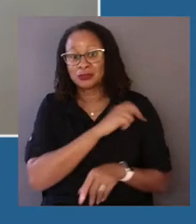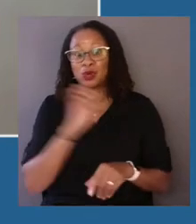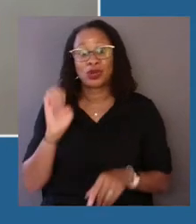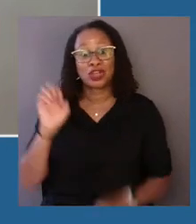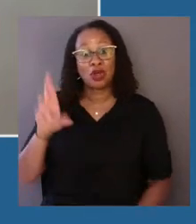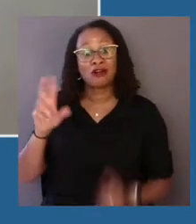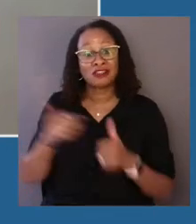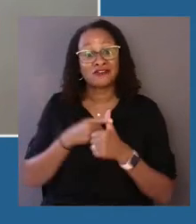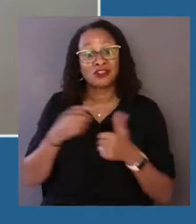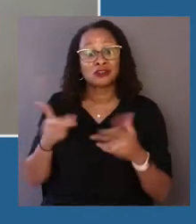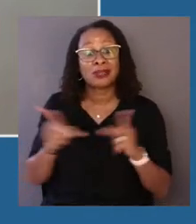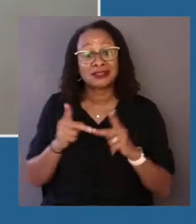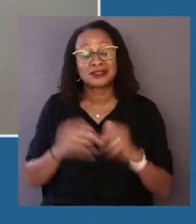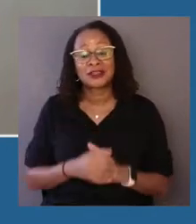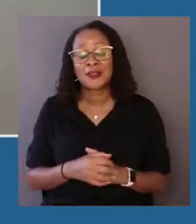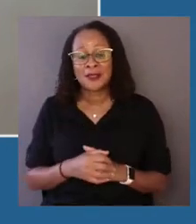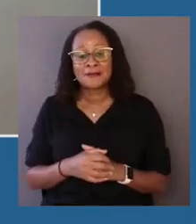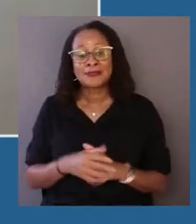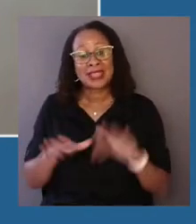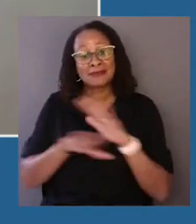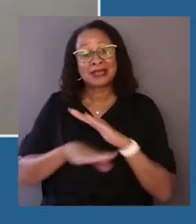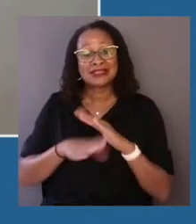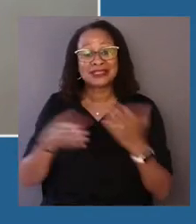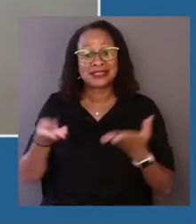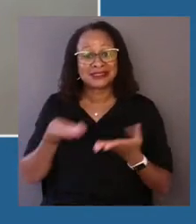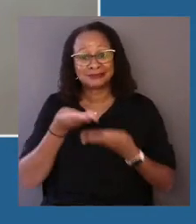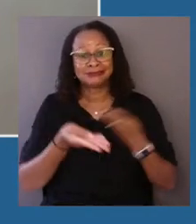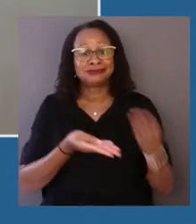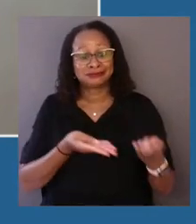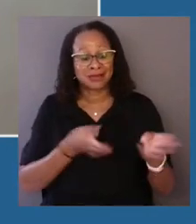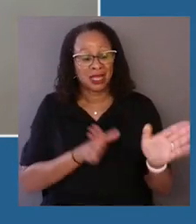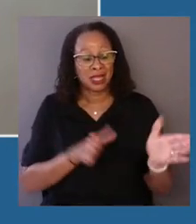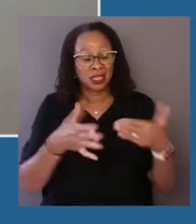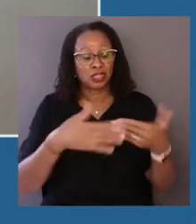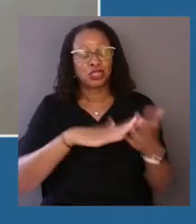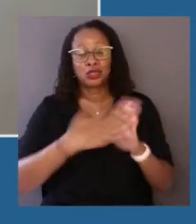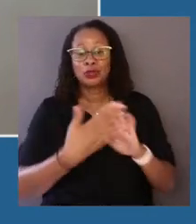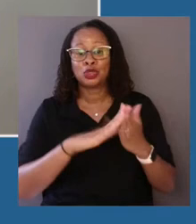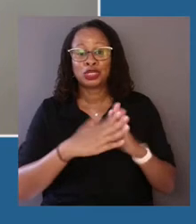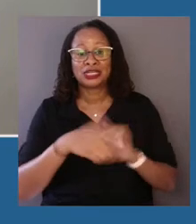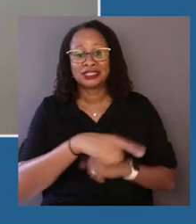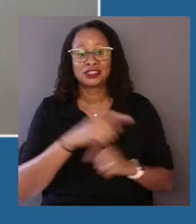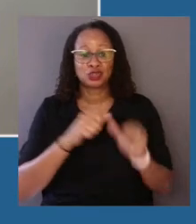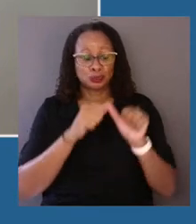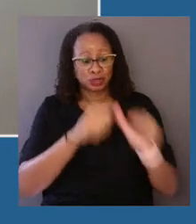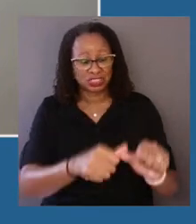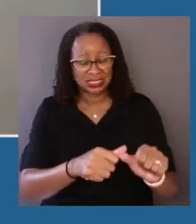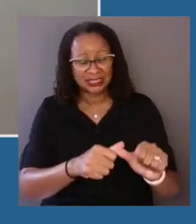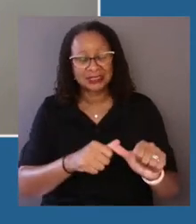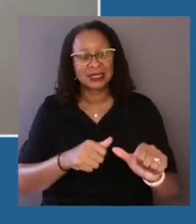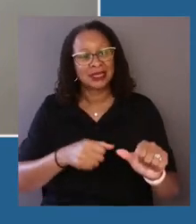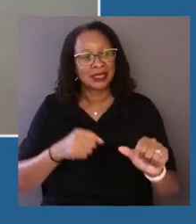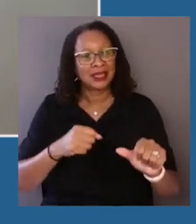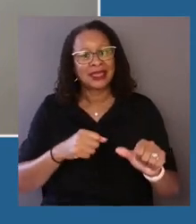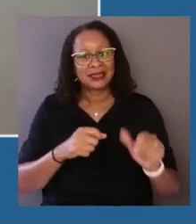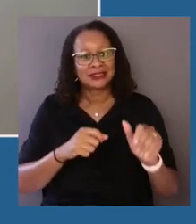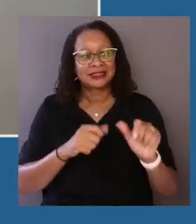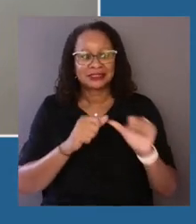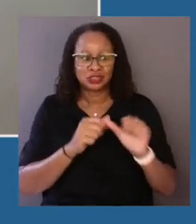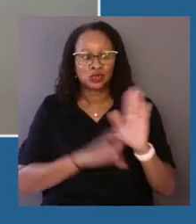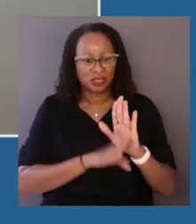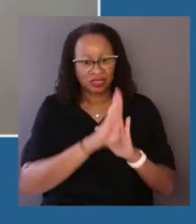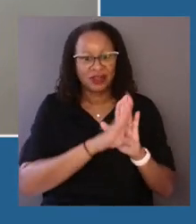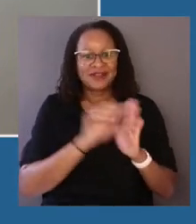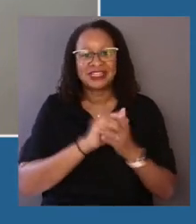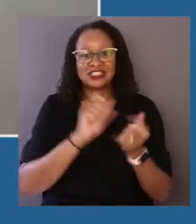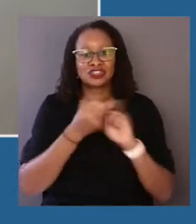place, and basically equip, you know, communities to persist and hopefully thrive in a changing climate into